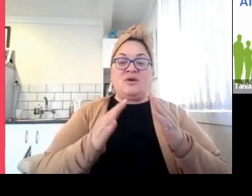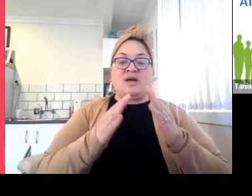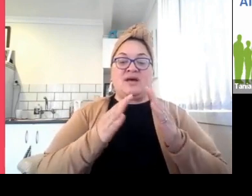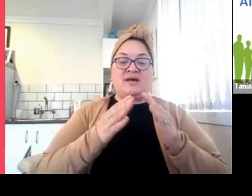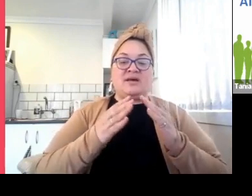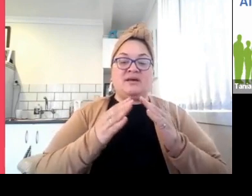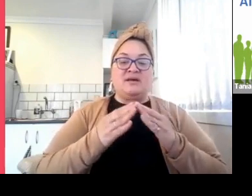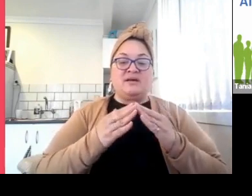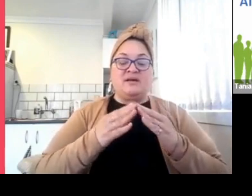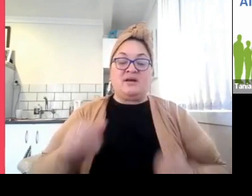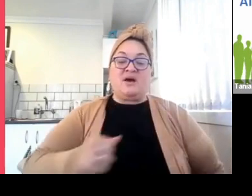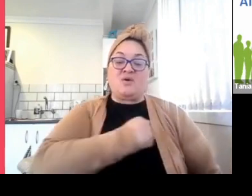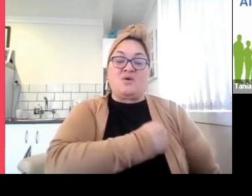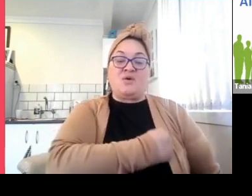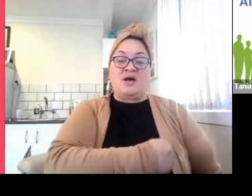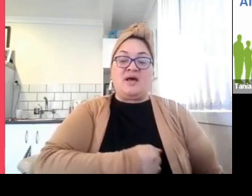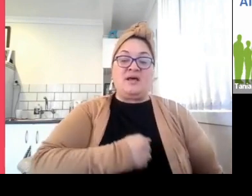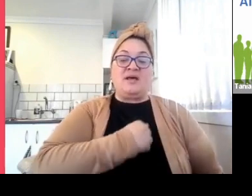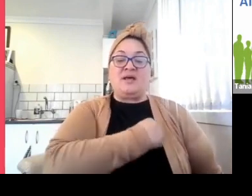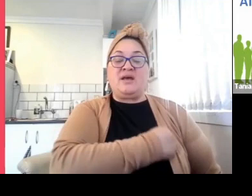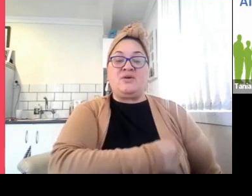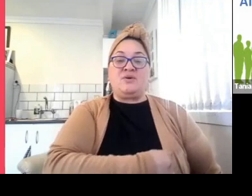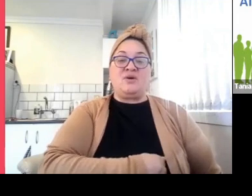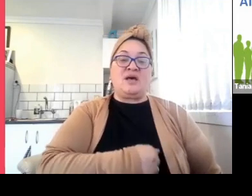tōku maunga, ko